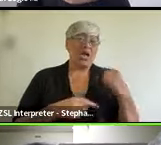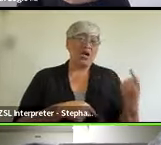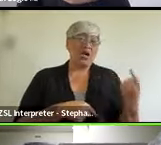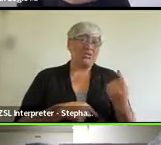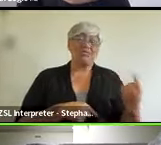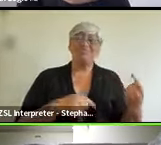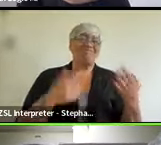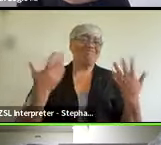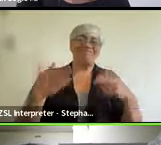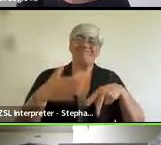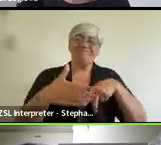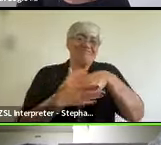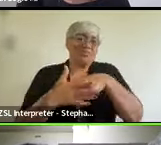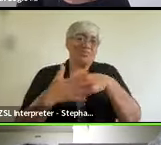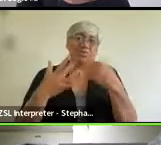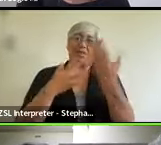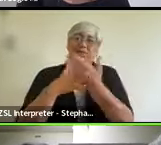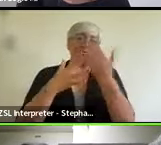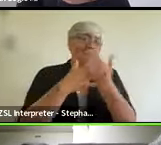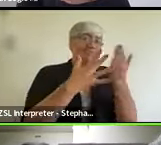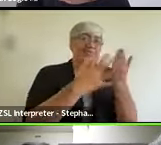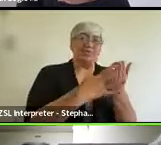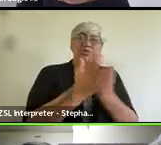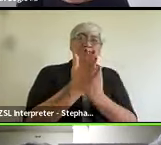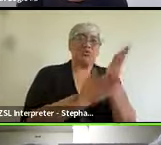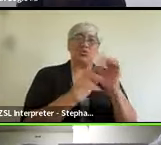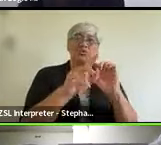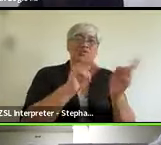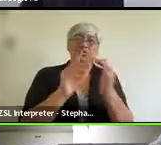accessibility in many areas.